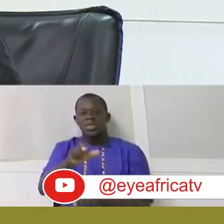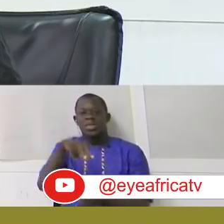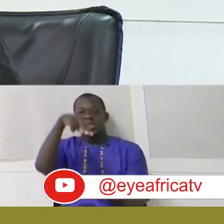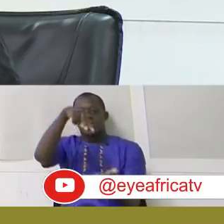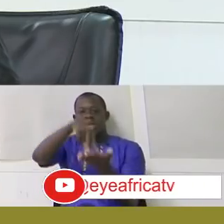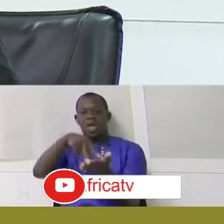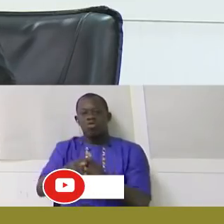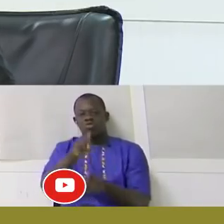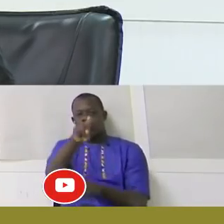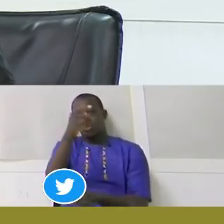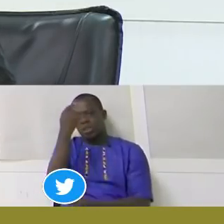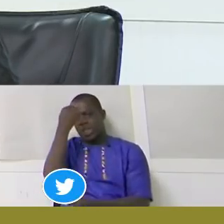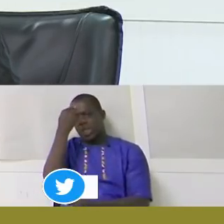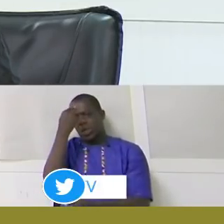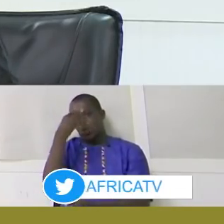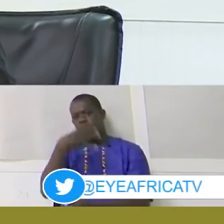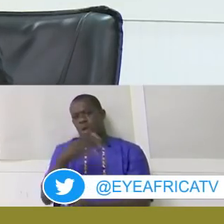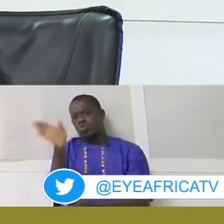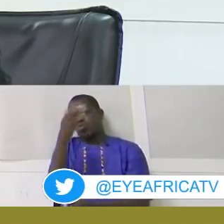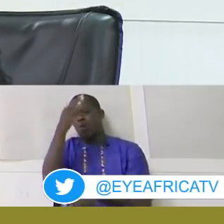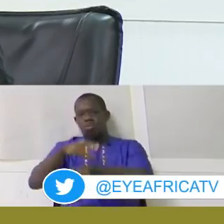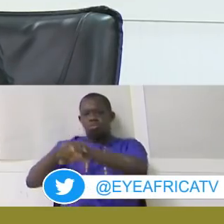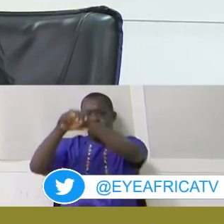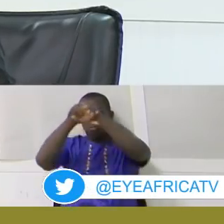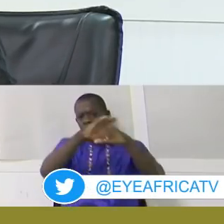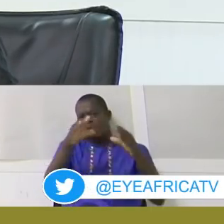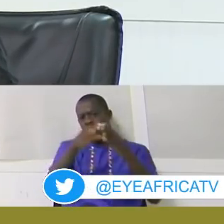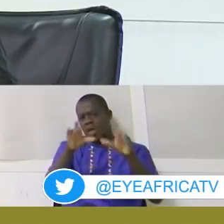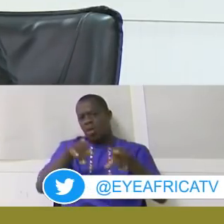mane mayu yaayame court. And